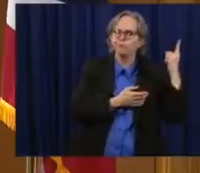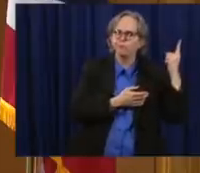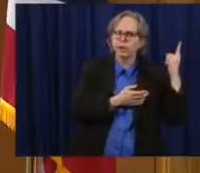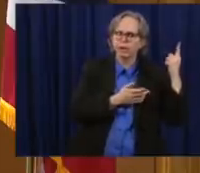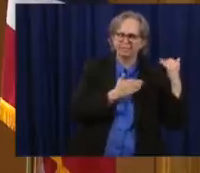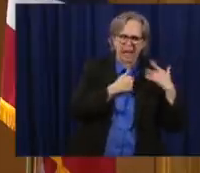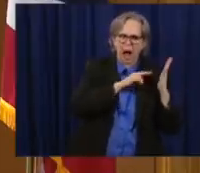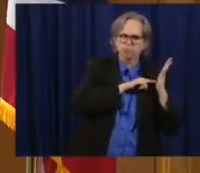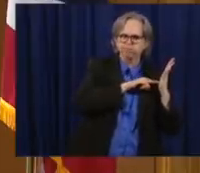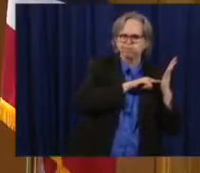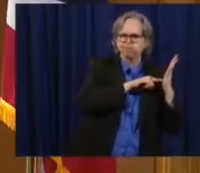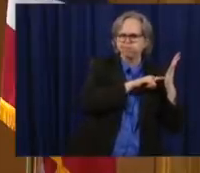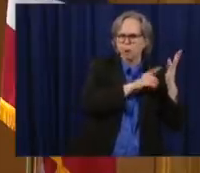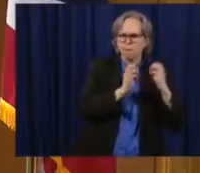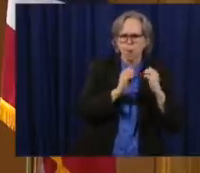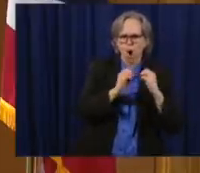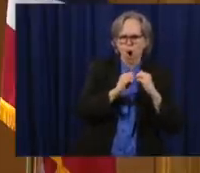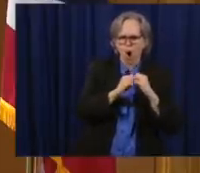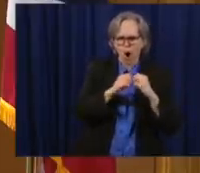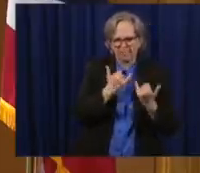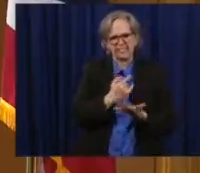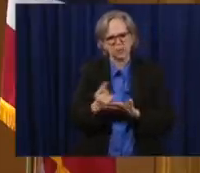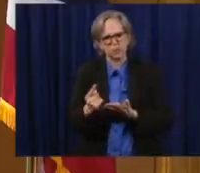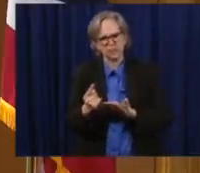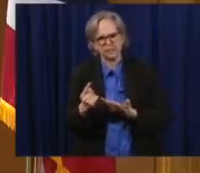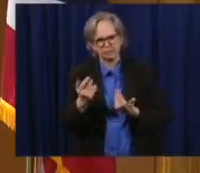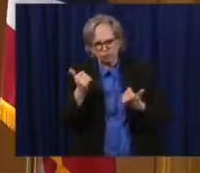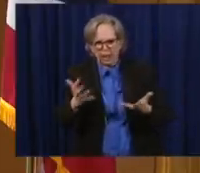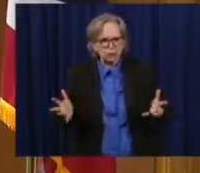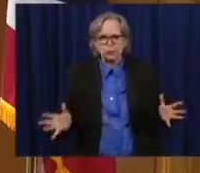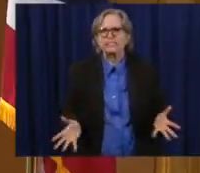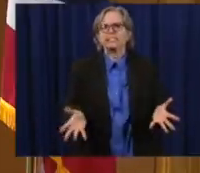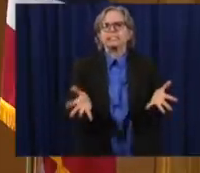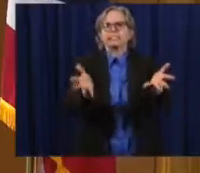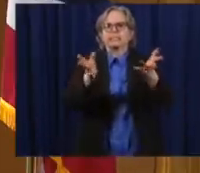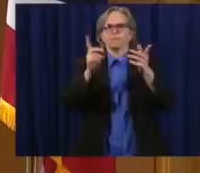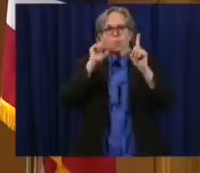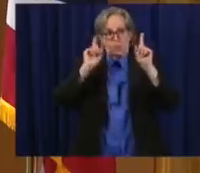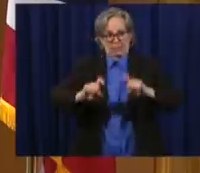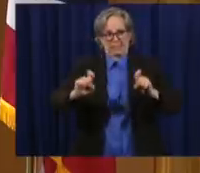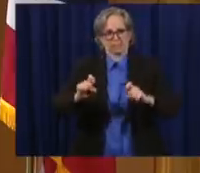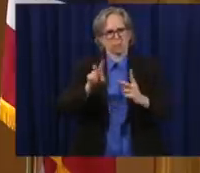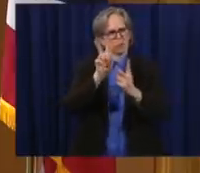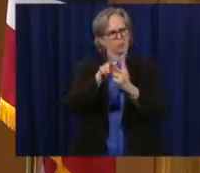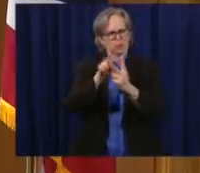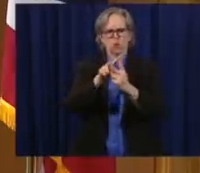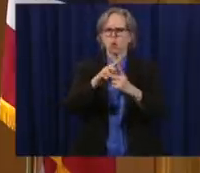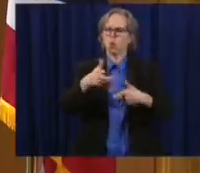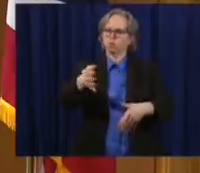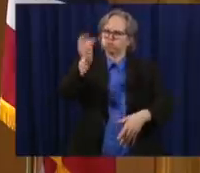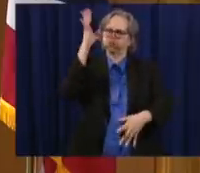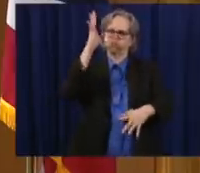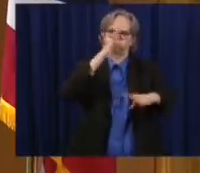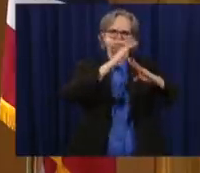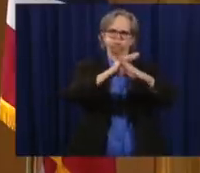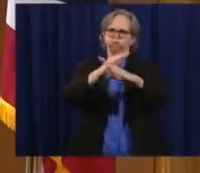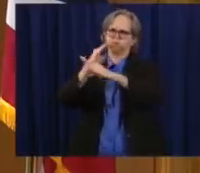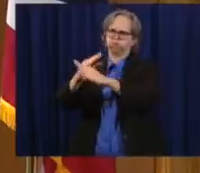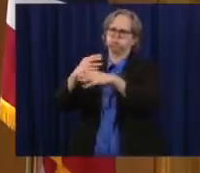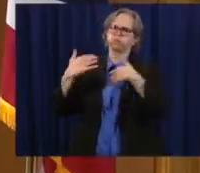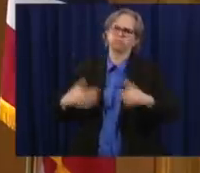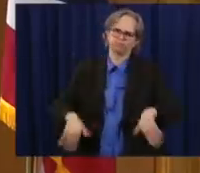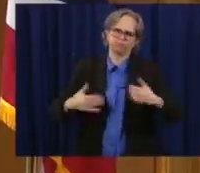can move that up, make that go a little faster. But those are the variables that is just holding us back on